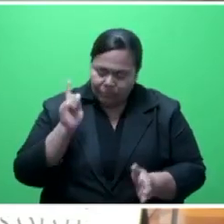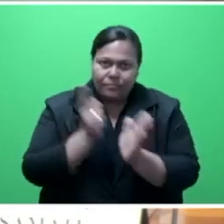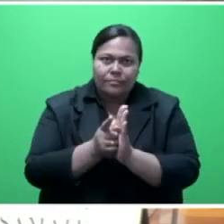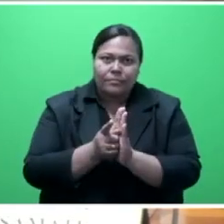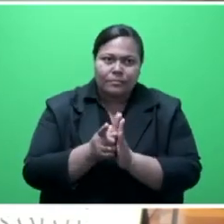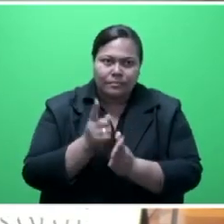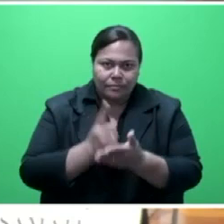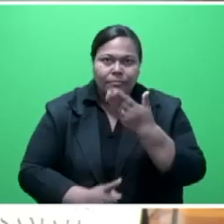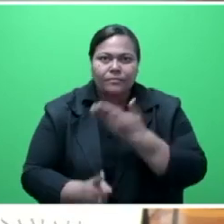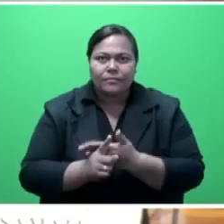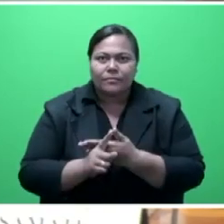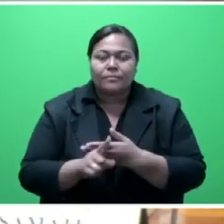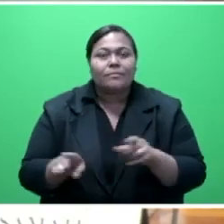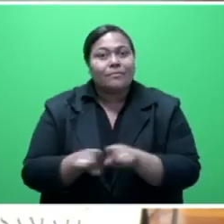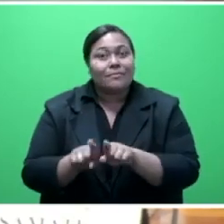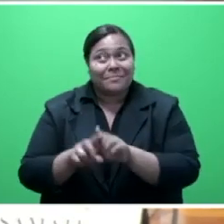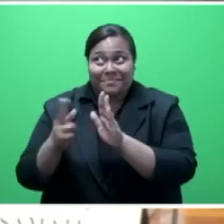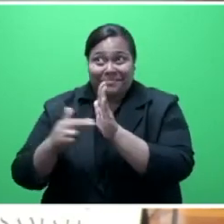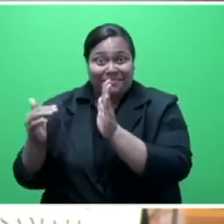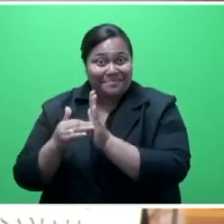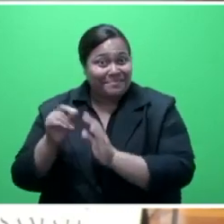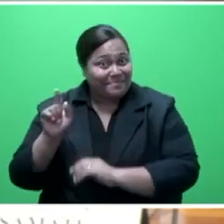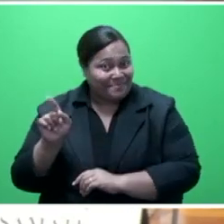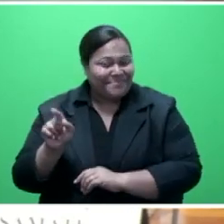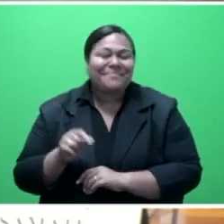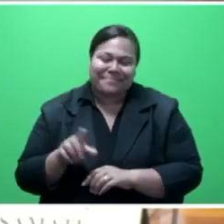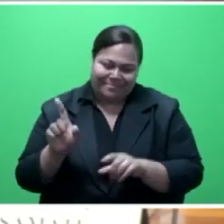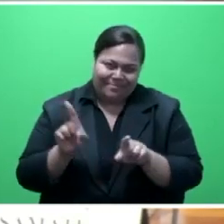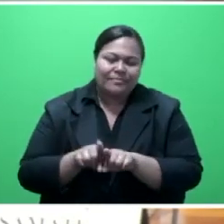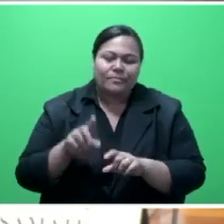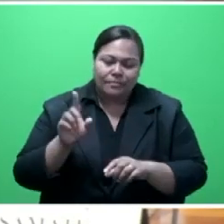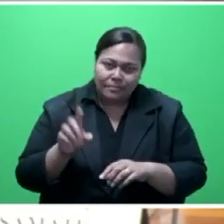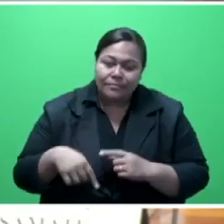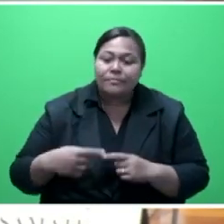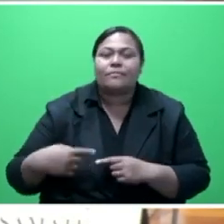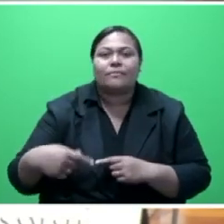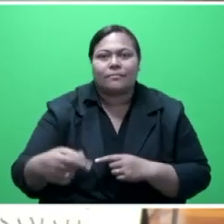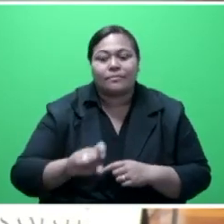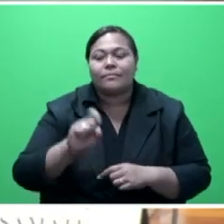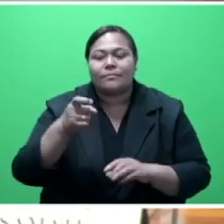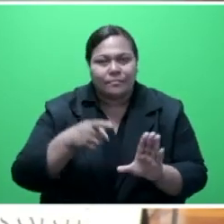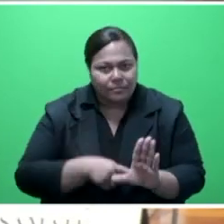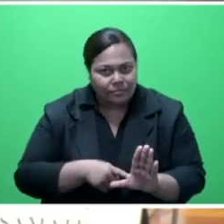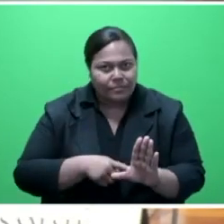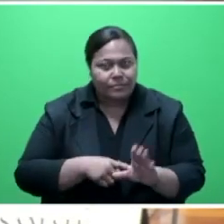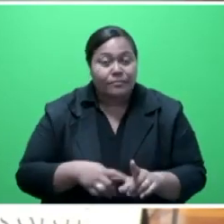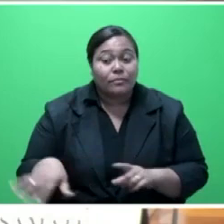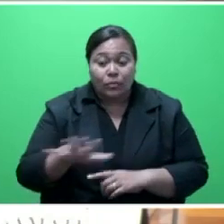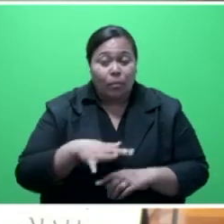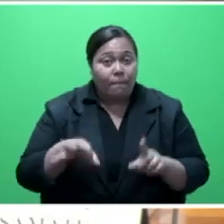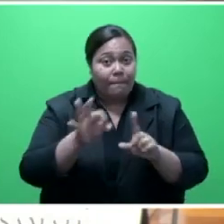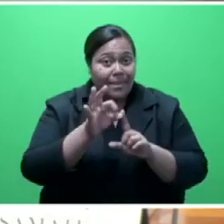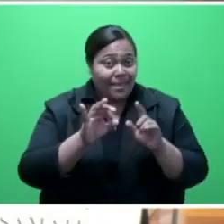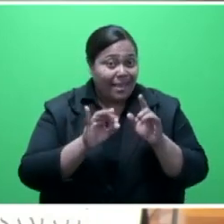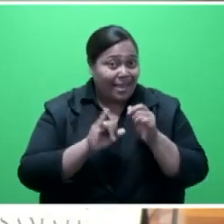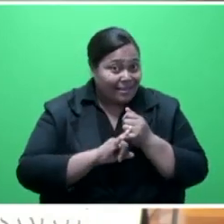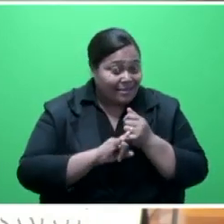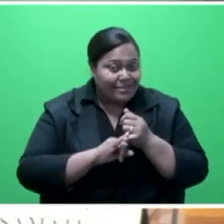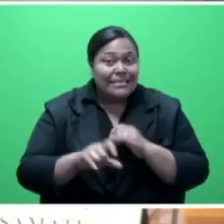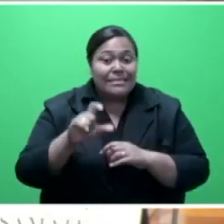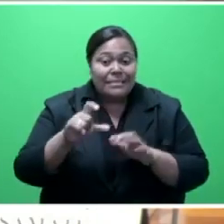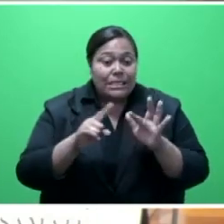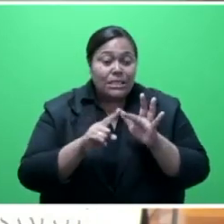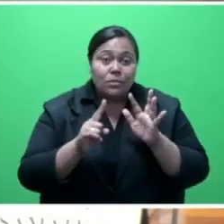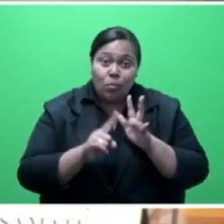counterparts, will remain through the next year. We'll also be cutting salaries for all permanent secretaries and the CEOs and heads of